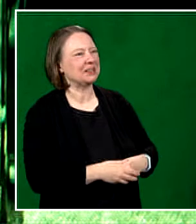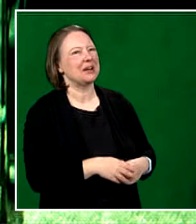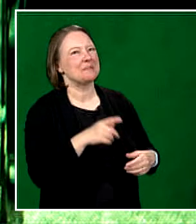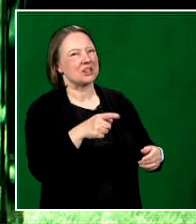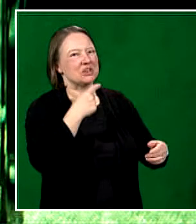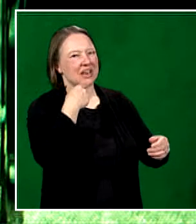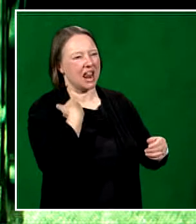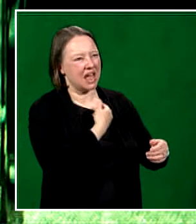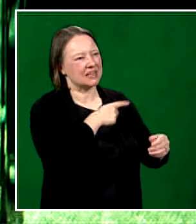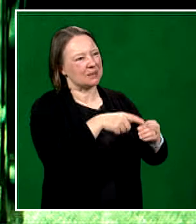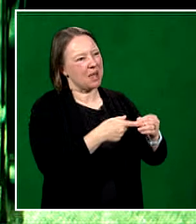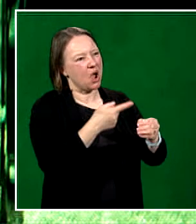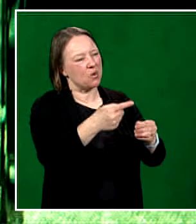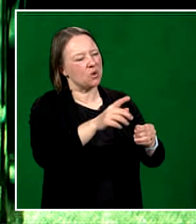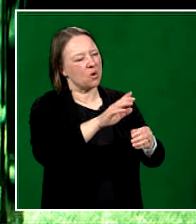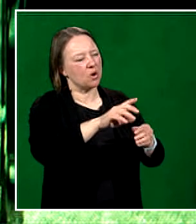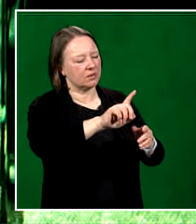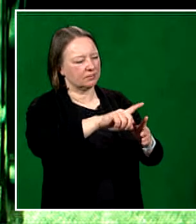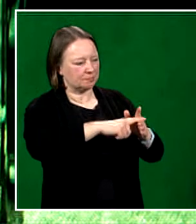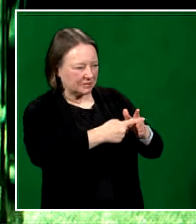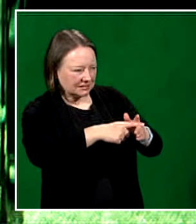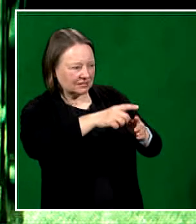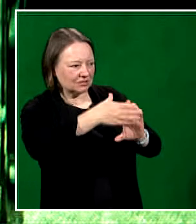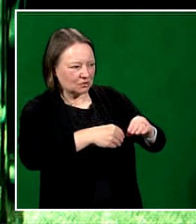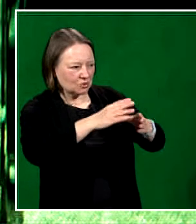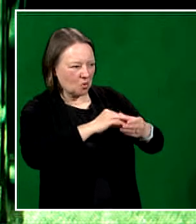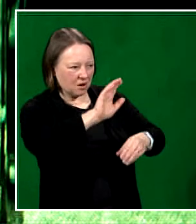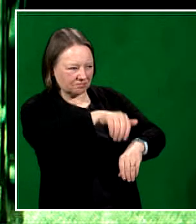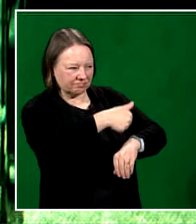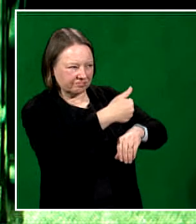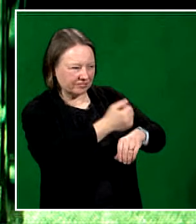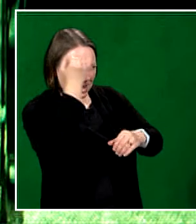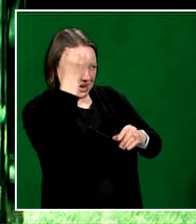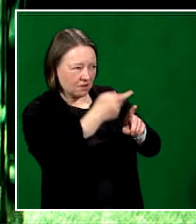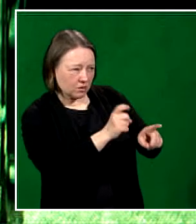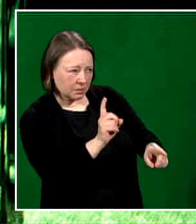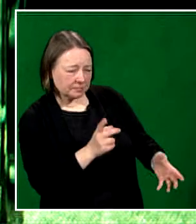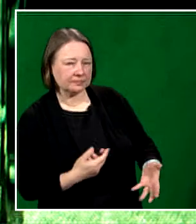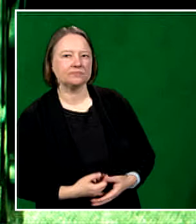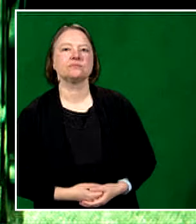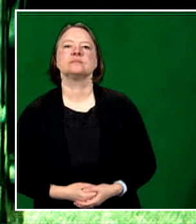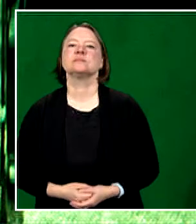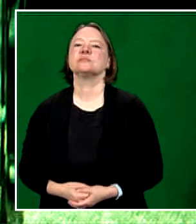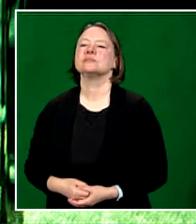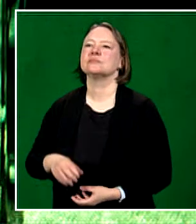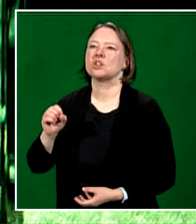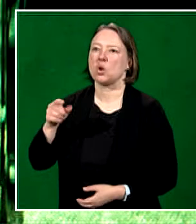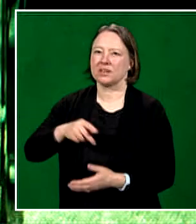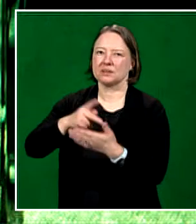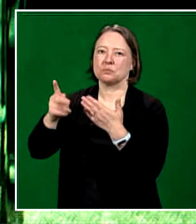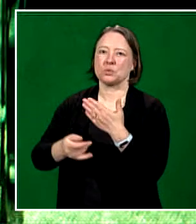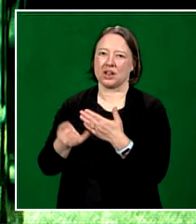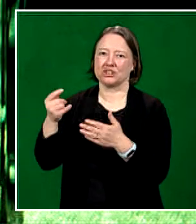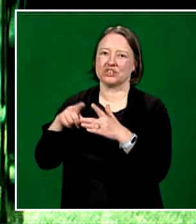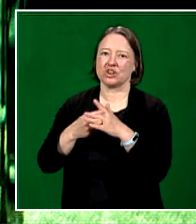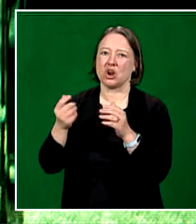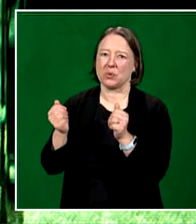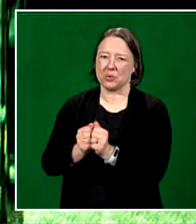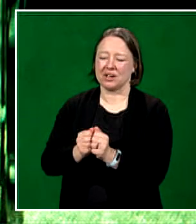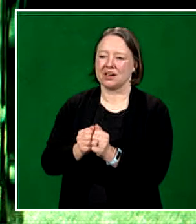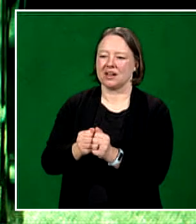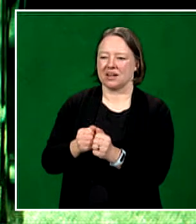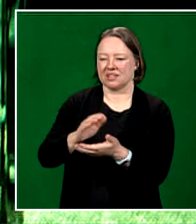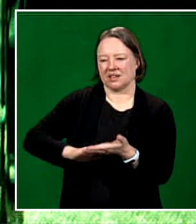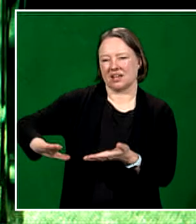tell us a little bit about the origin story of this idea? Where did it all come from? So this project started out with an undergraduate